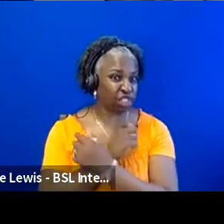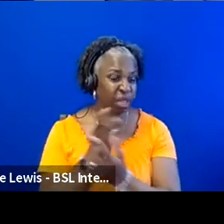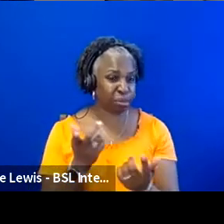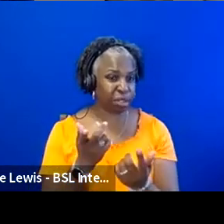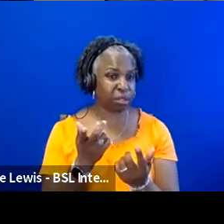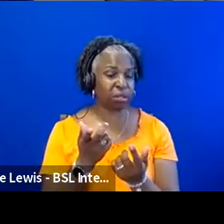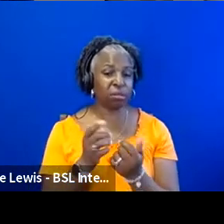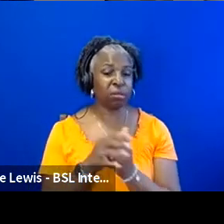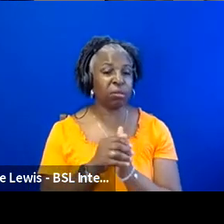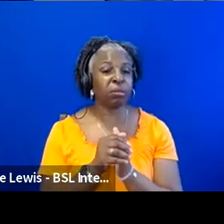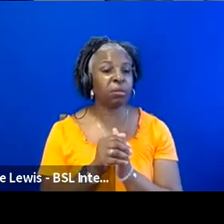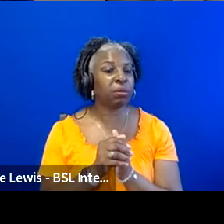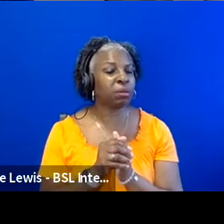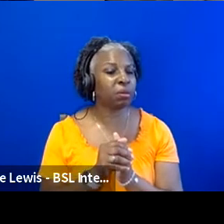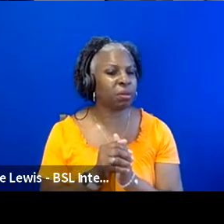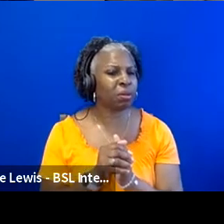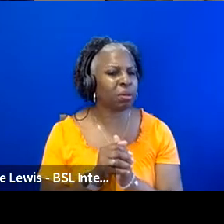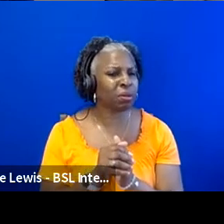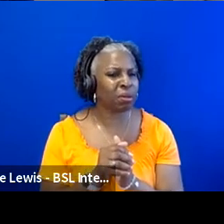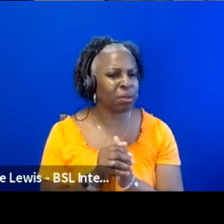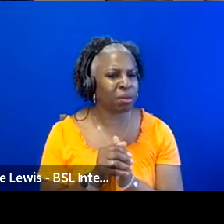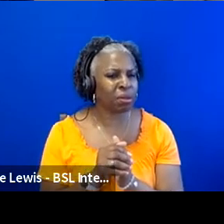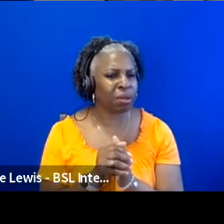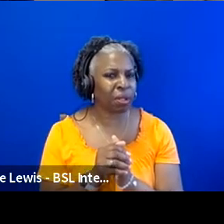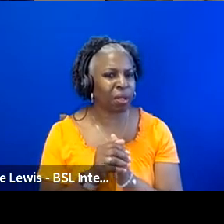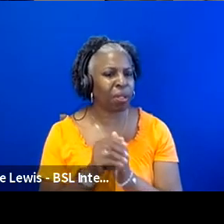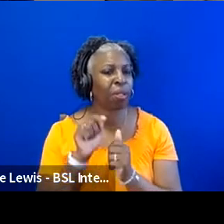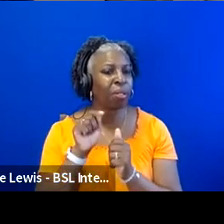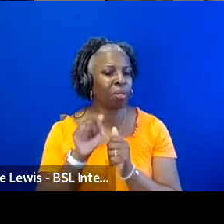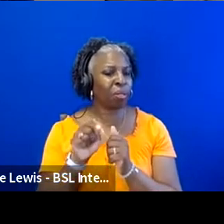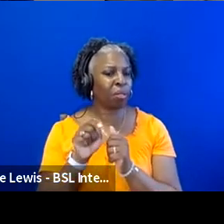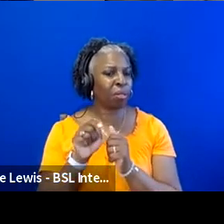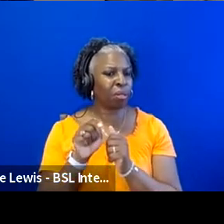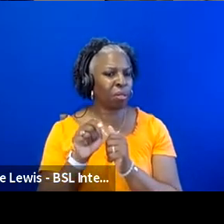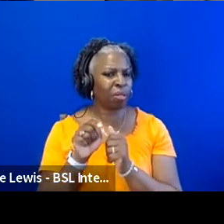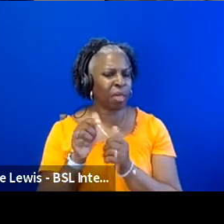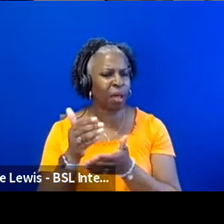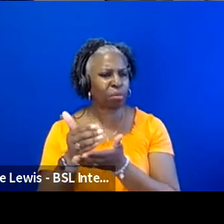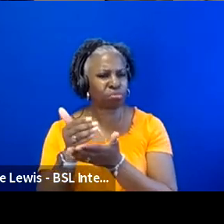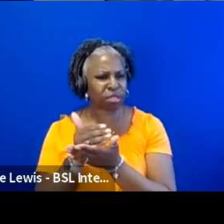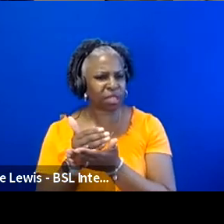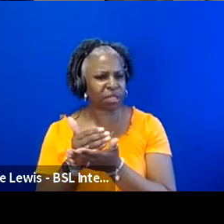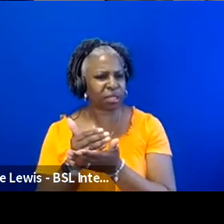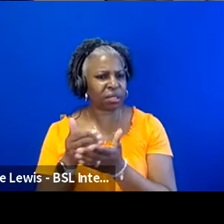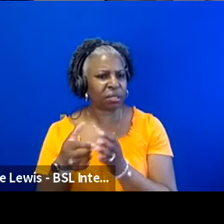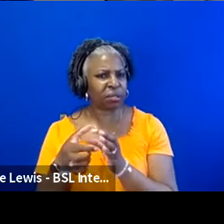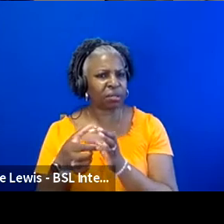they are protected because they're passport, and then they don't think when they work with the locals like us if they put us in